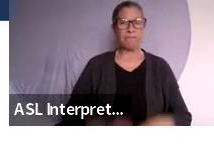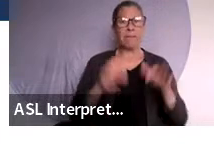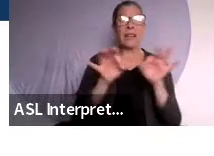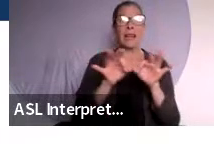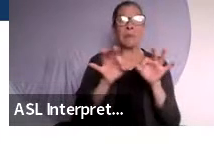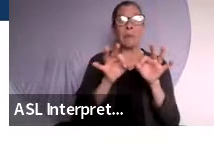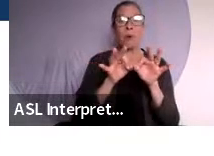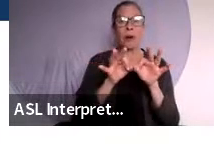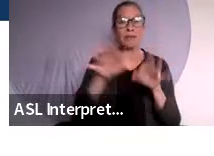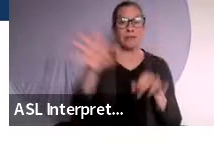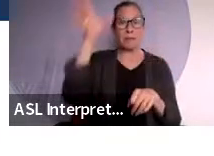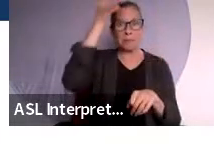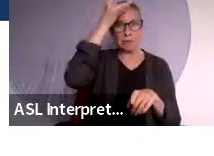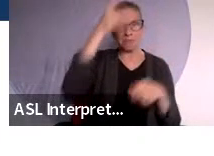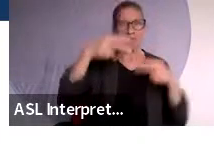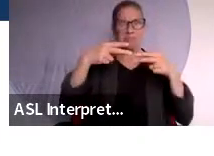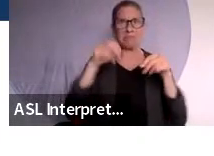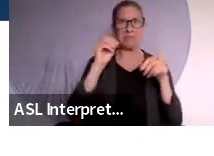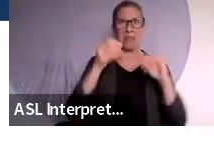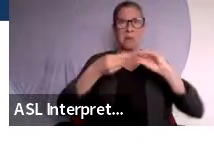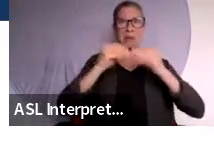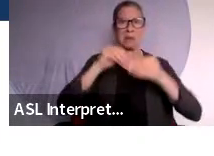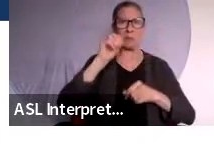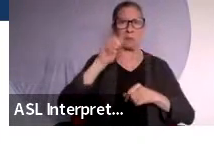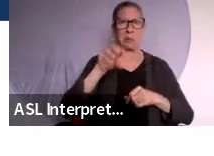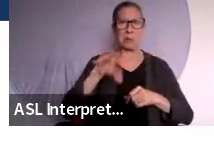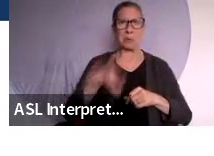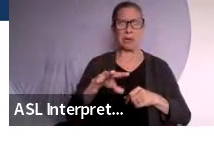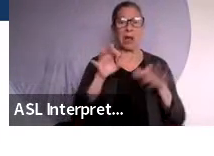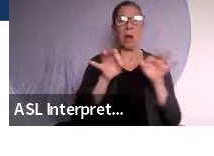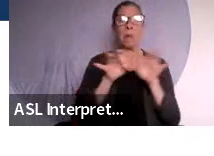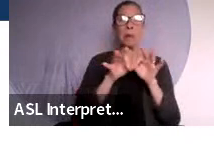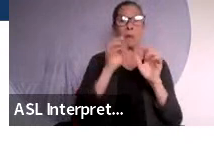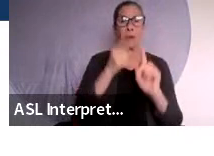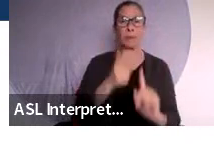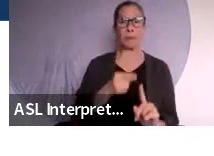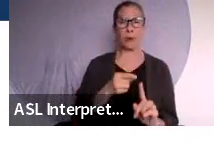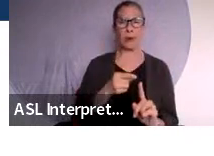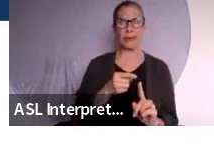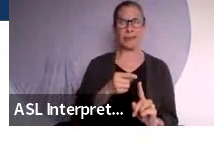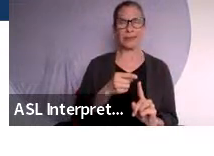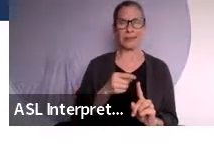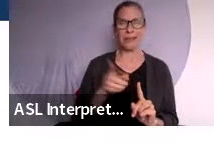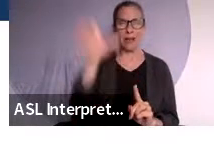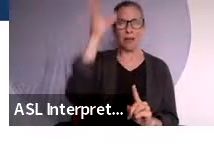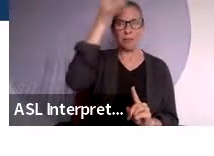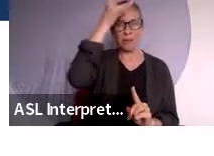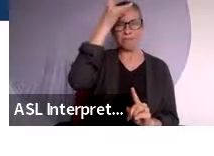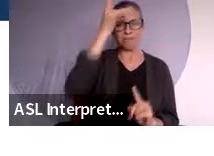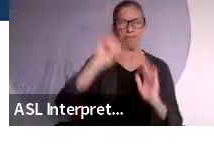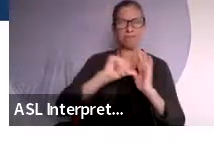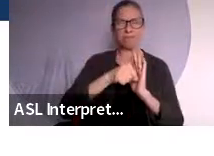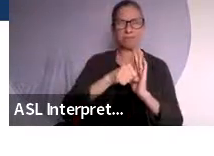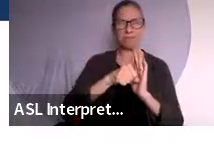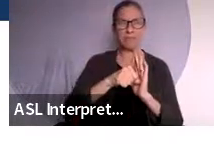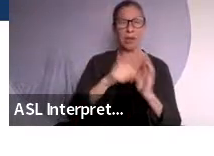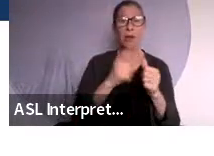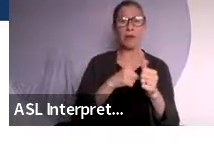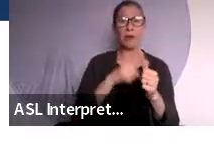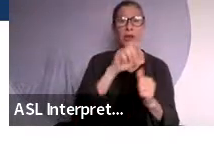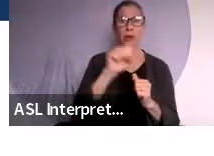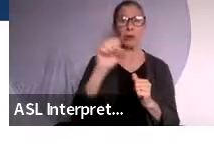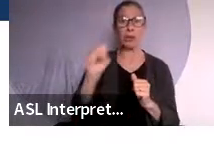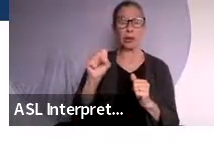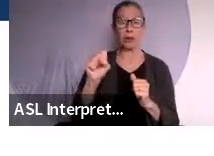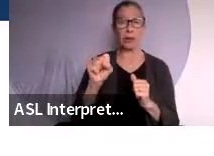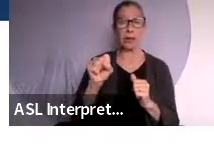And so I know that was a lot of slides, a lot of numbers, but there are some key takeaways here that I think are really important to focus on. First, Social Security